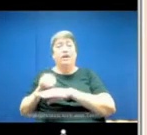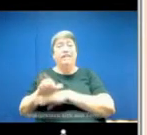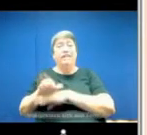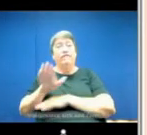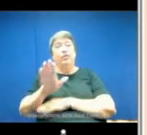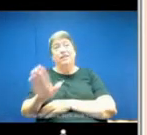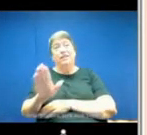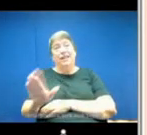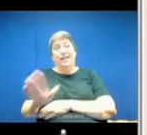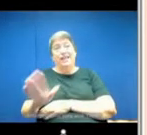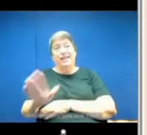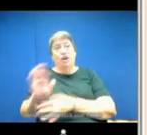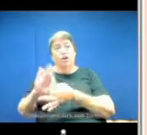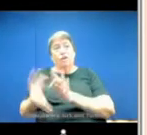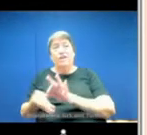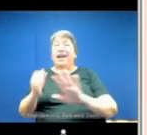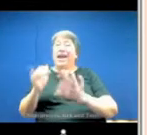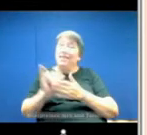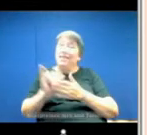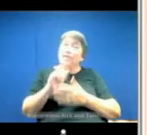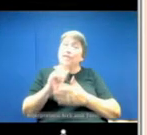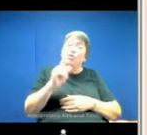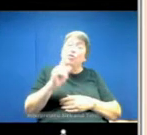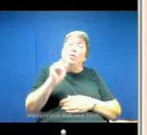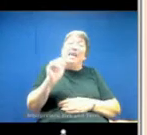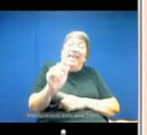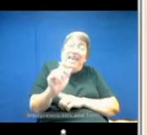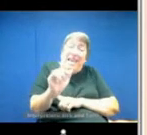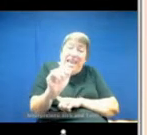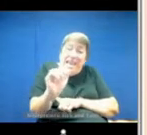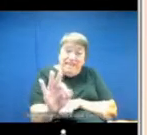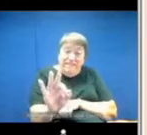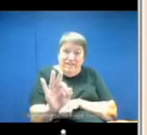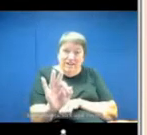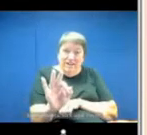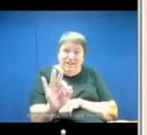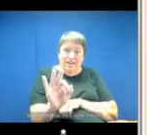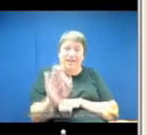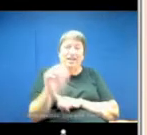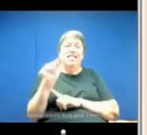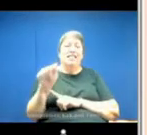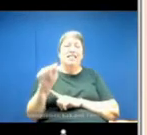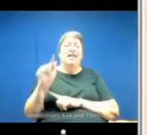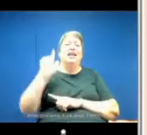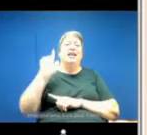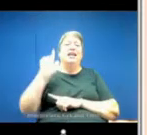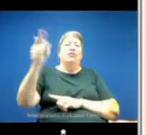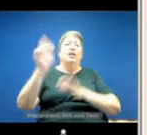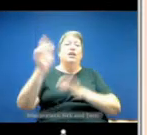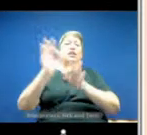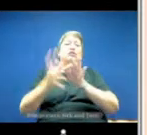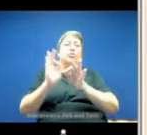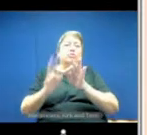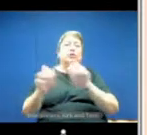in court on the record. But they aren't interpreting anything for the record during this particular